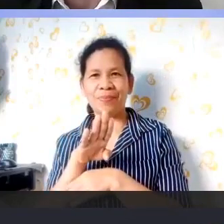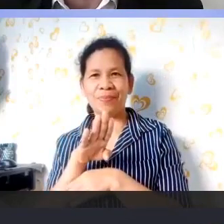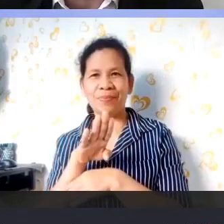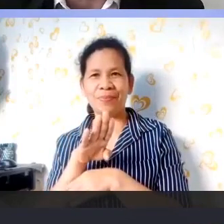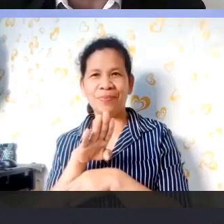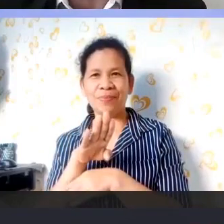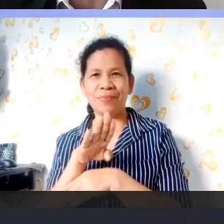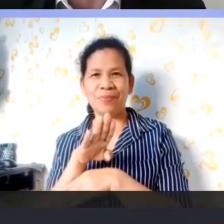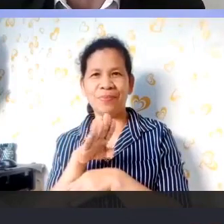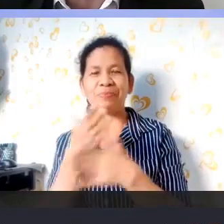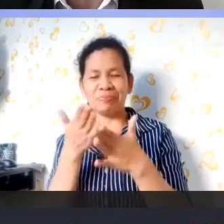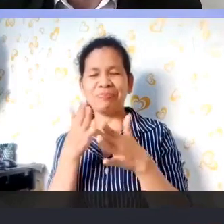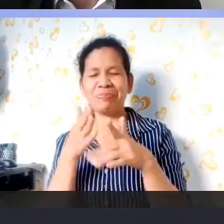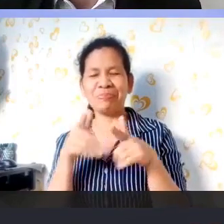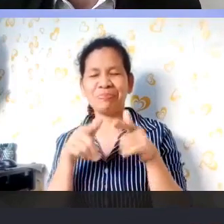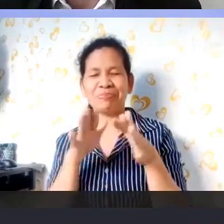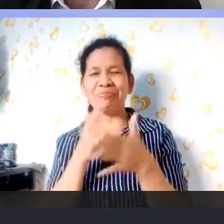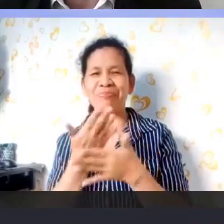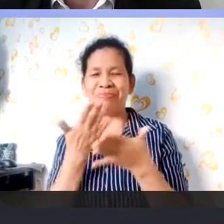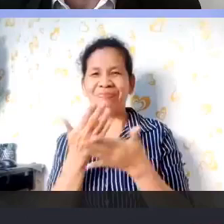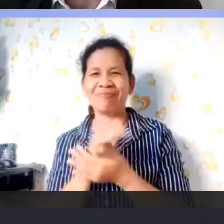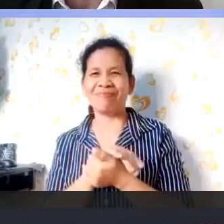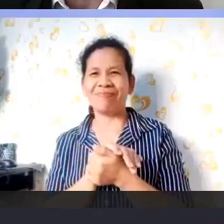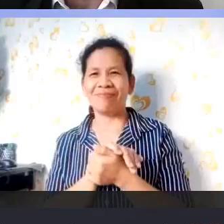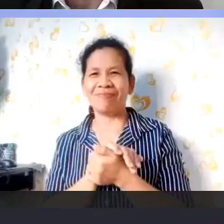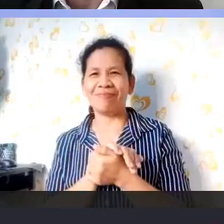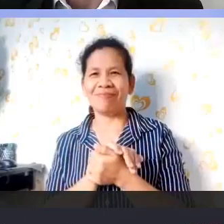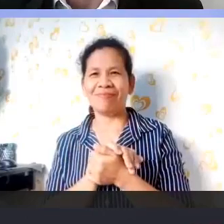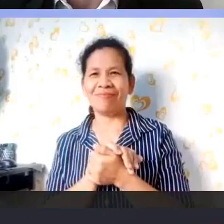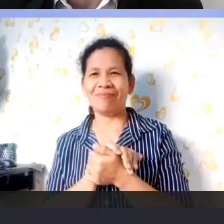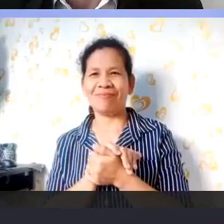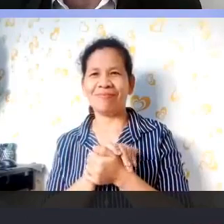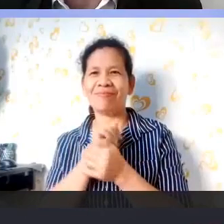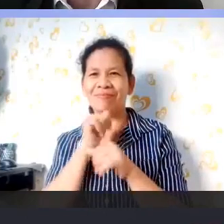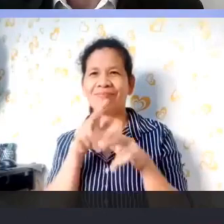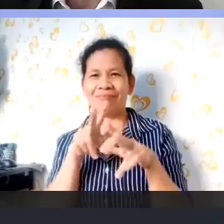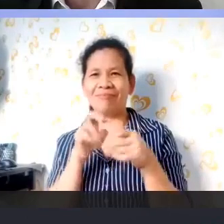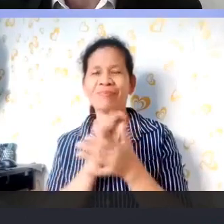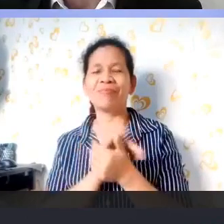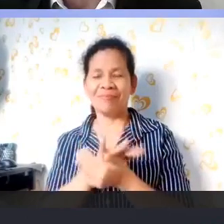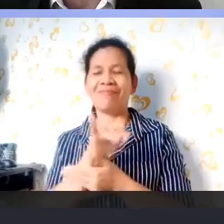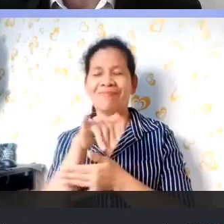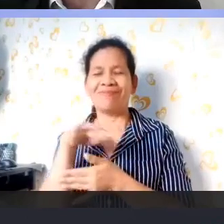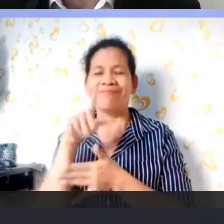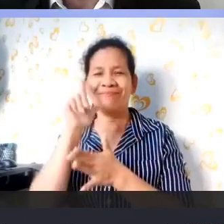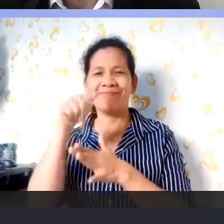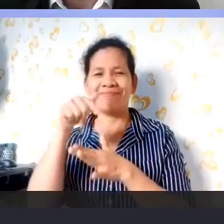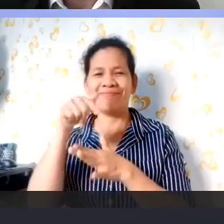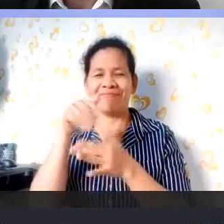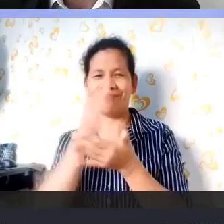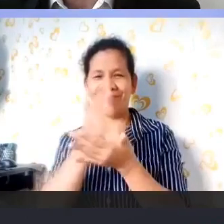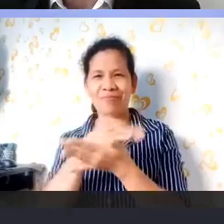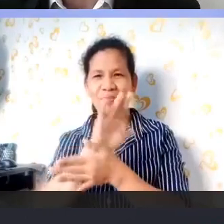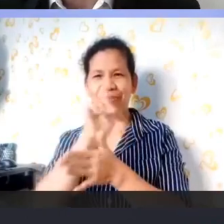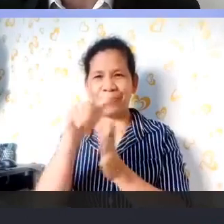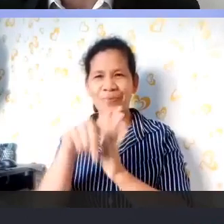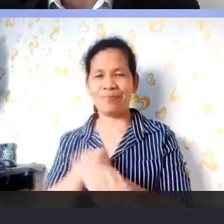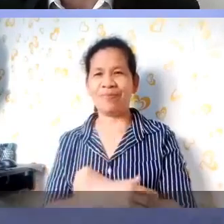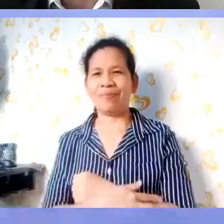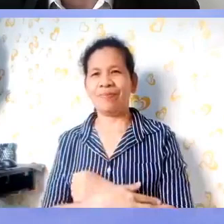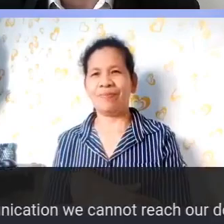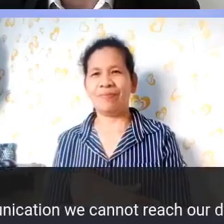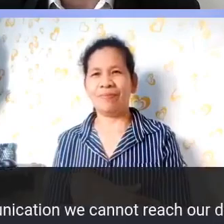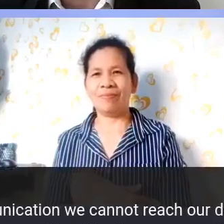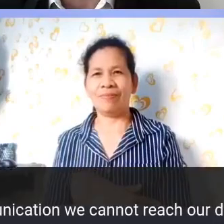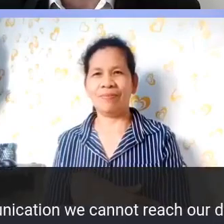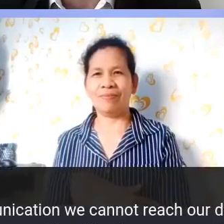yun naman siguro ang umawit nito. Ay hindi naman tayo naka-copyright. Yes po, I will share it to you. So sabi po